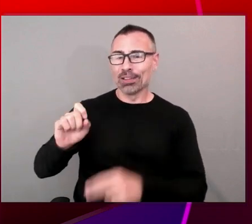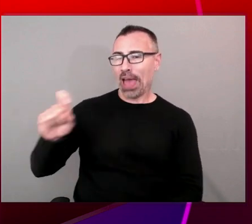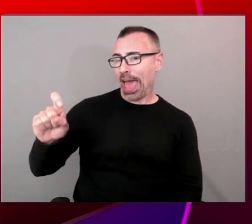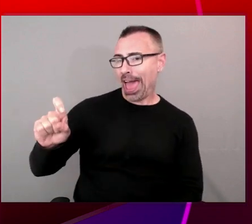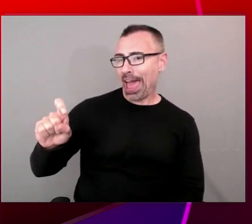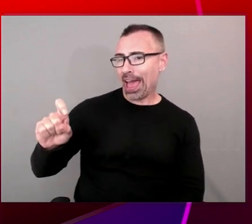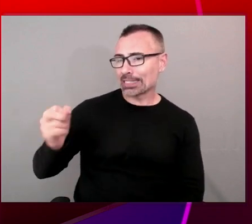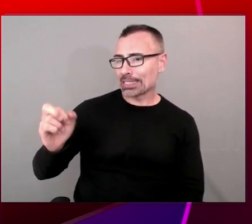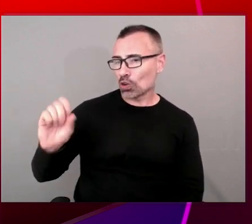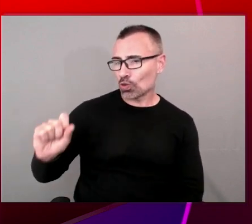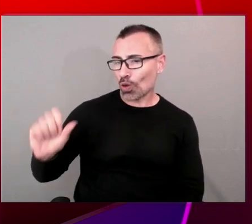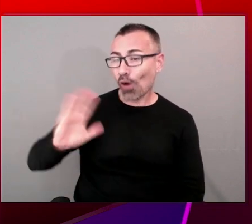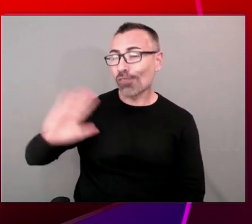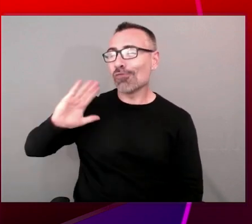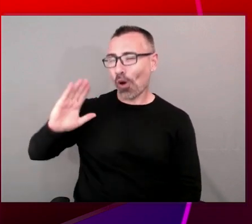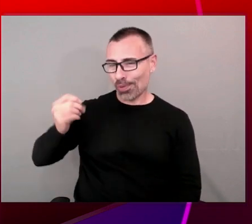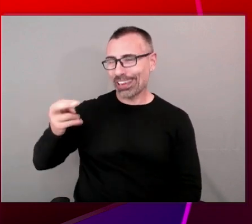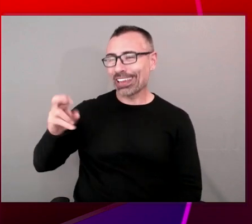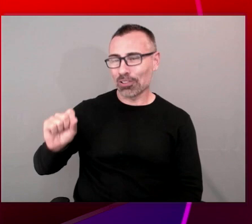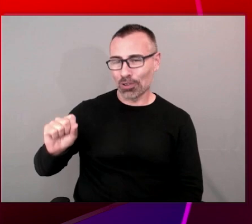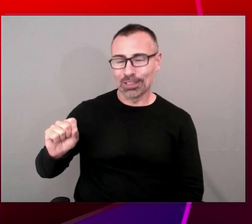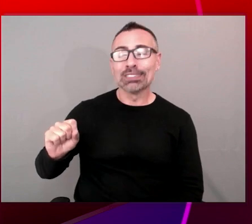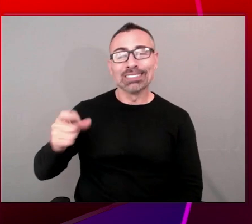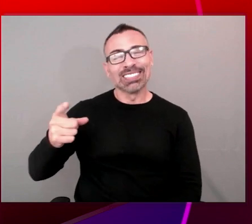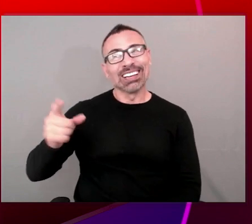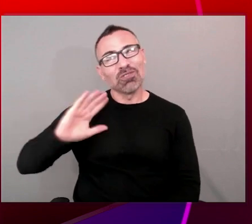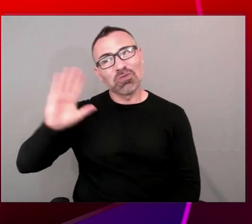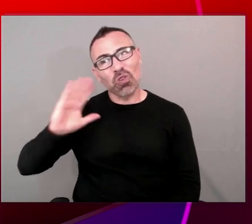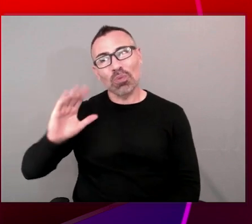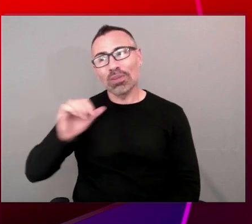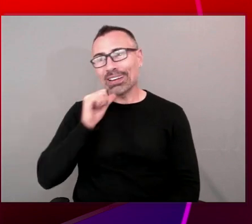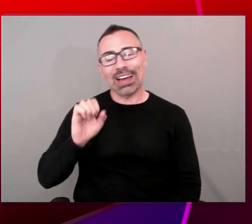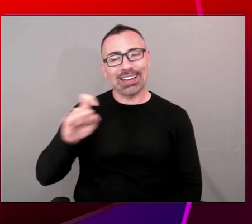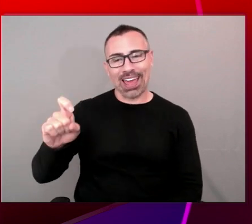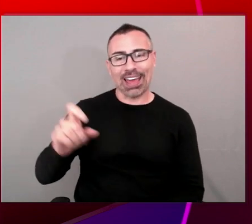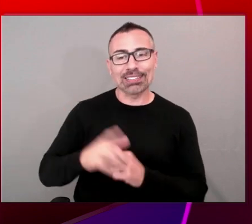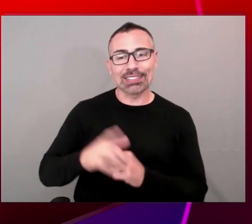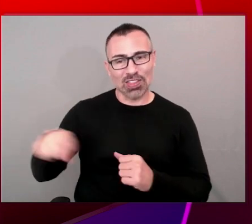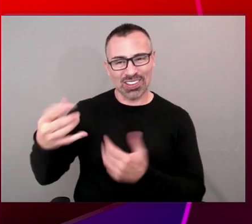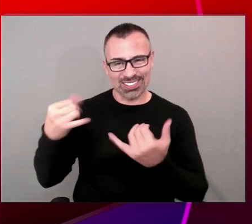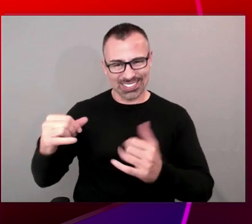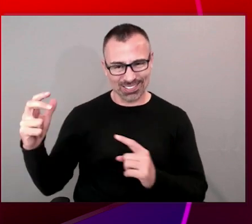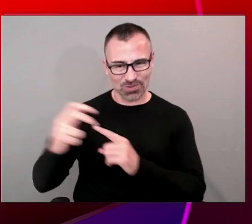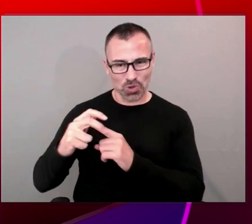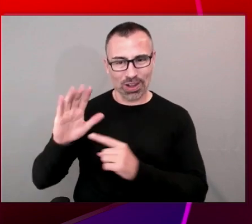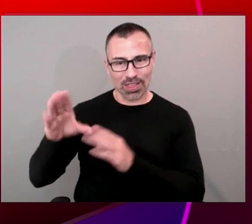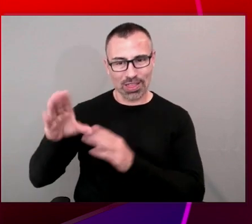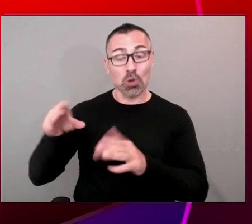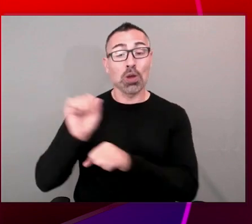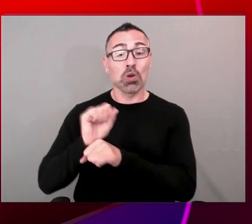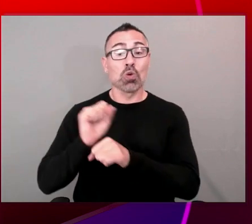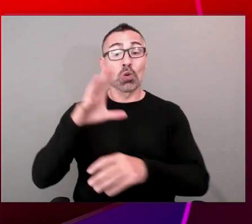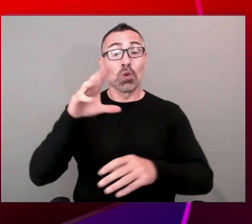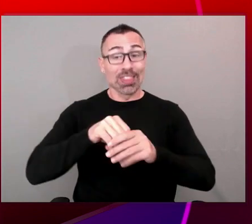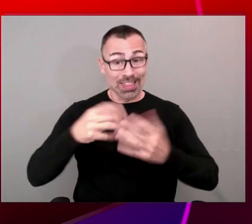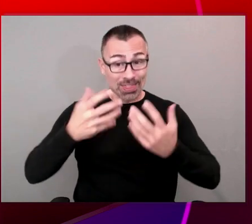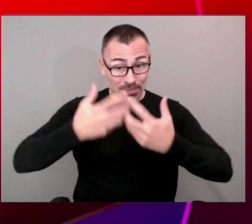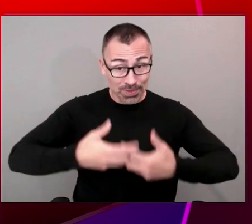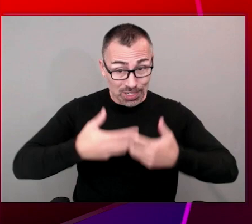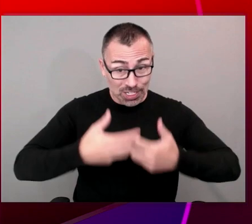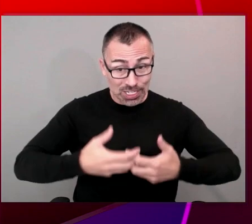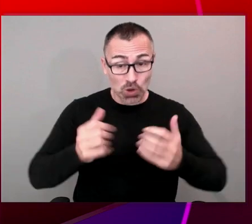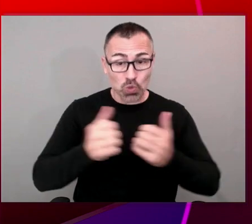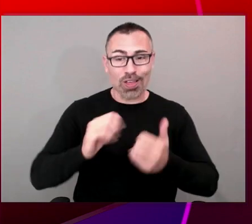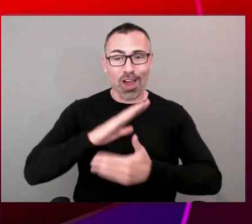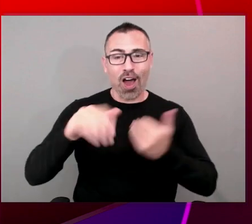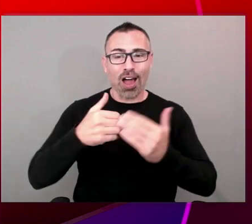point. Former heroes. Okay. They are not ex-heroes. They are still heroic Yes. in their way, working inside the machine with all the rest of us